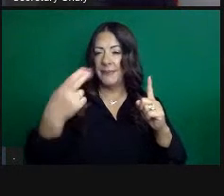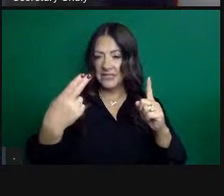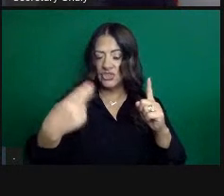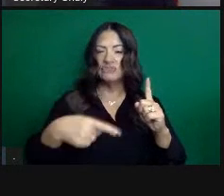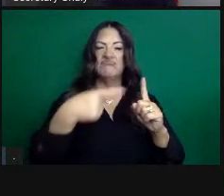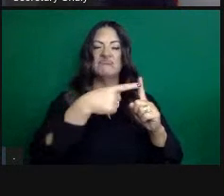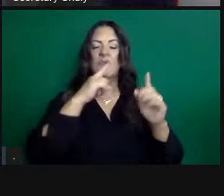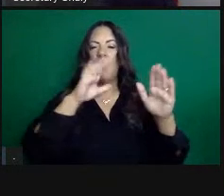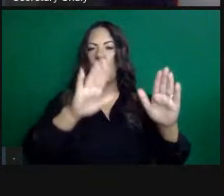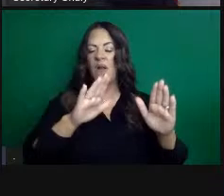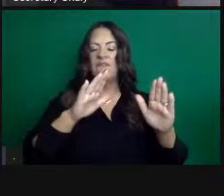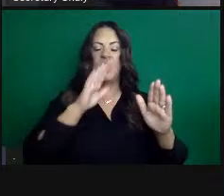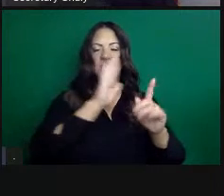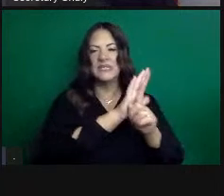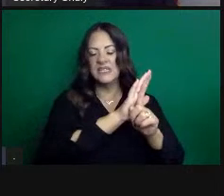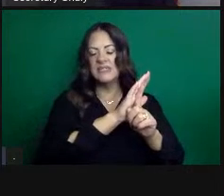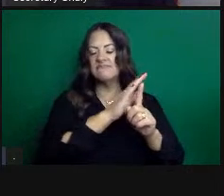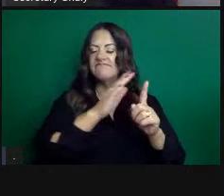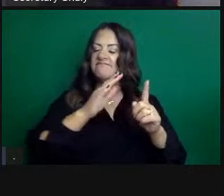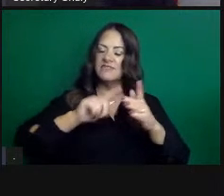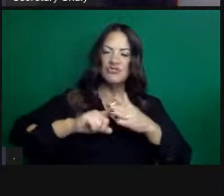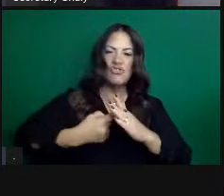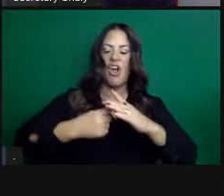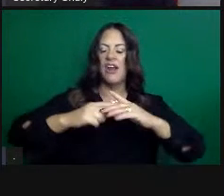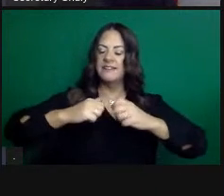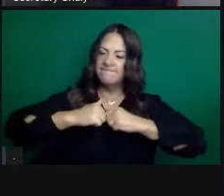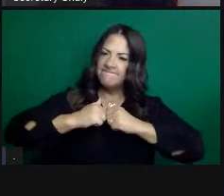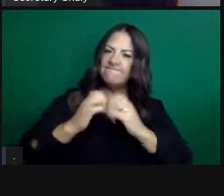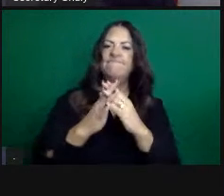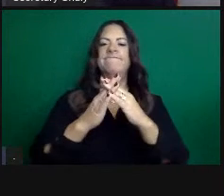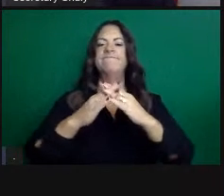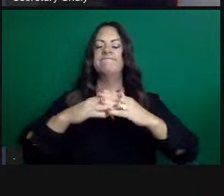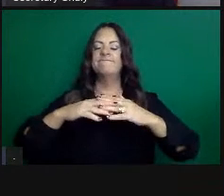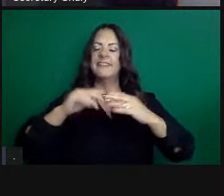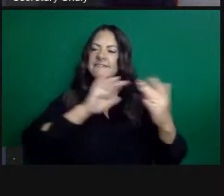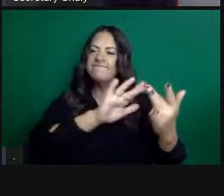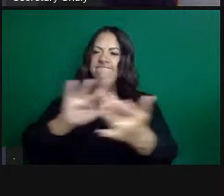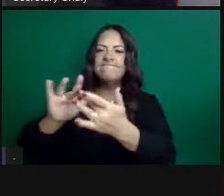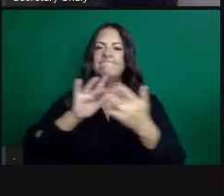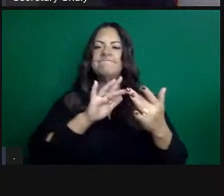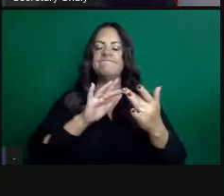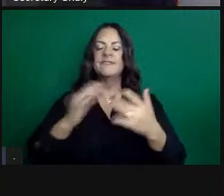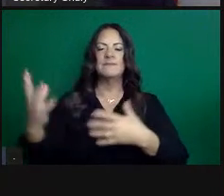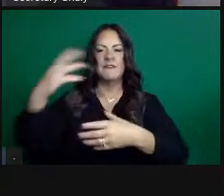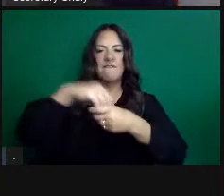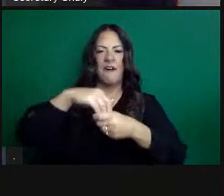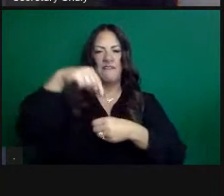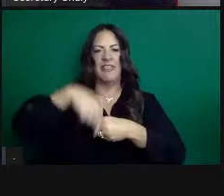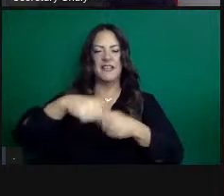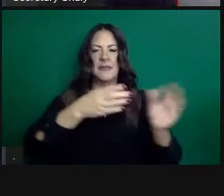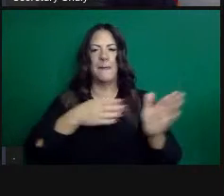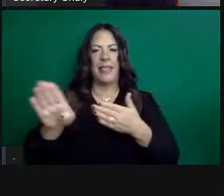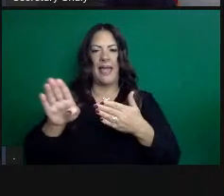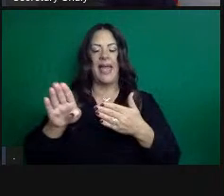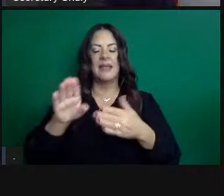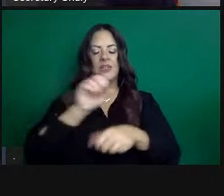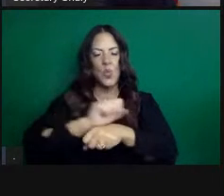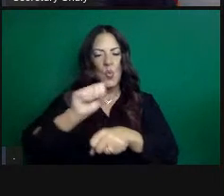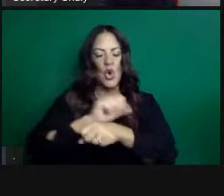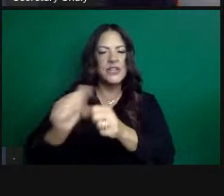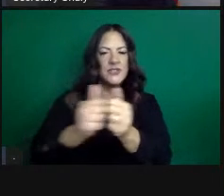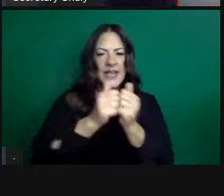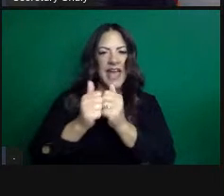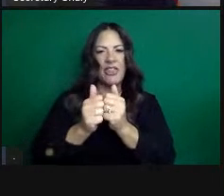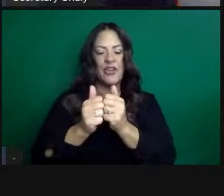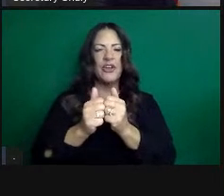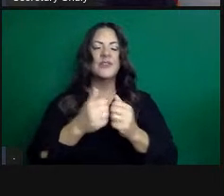getting this started, working with a number of individuals to really put together the groundwork that got